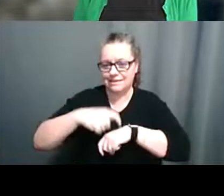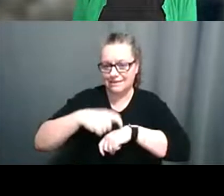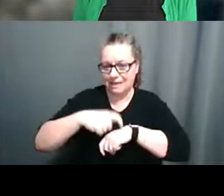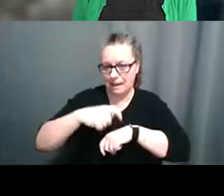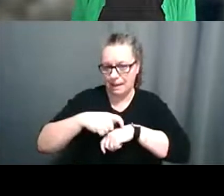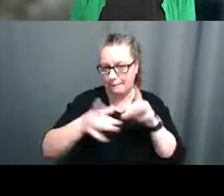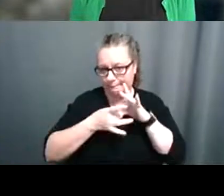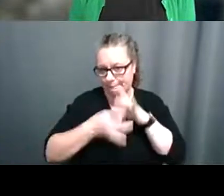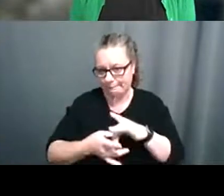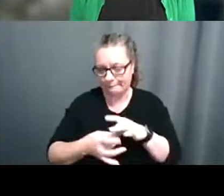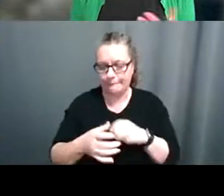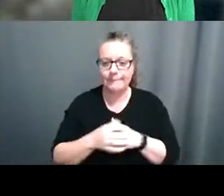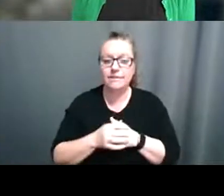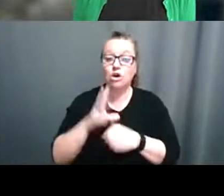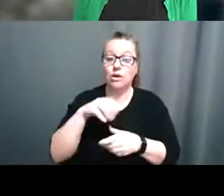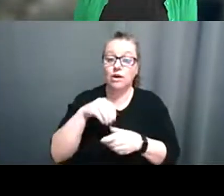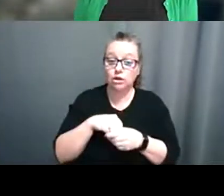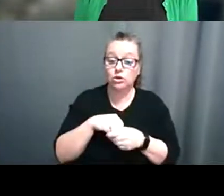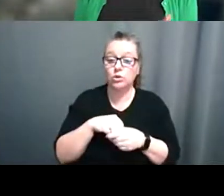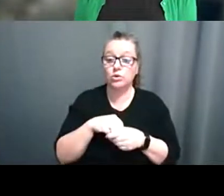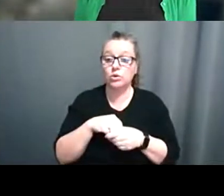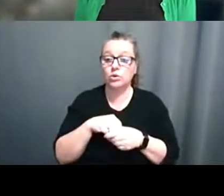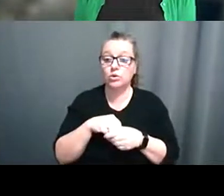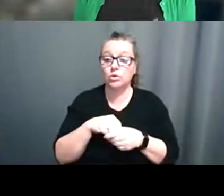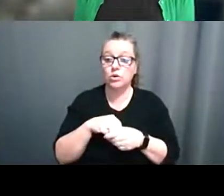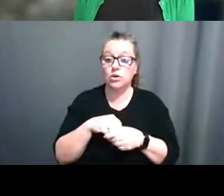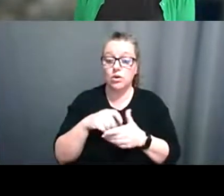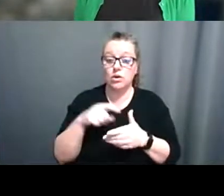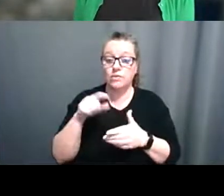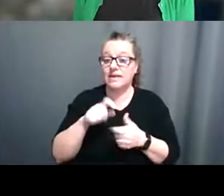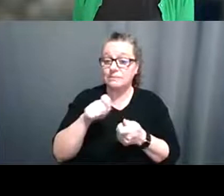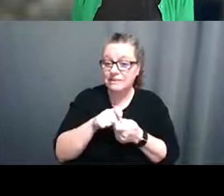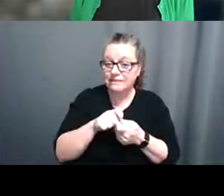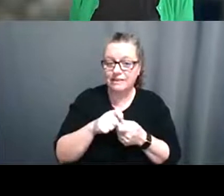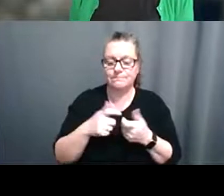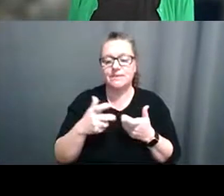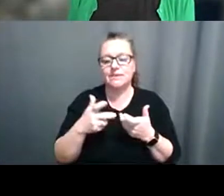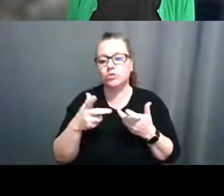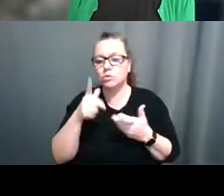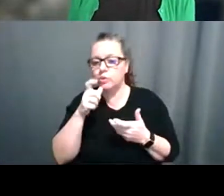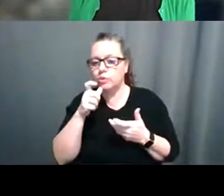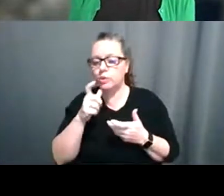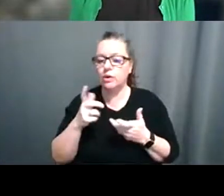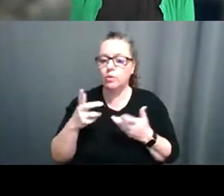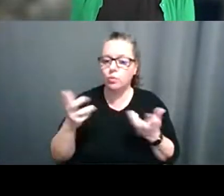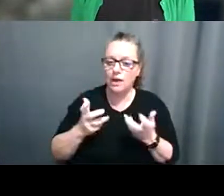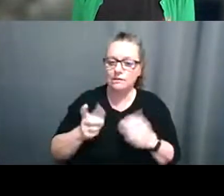these include, for specific, this addresses the who, what, where, when, and